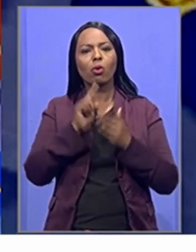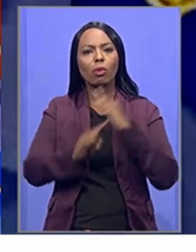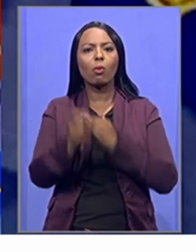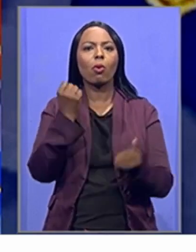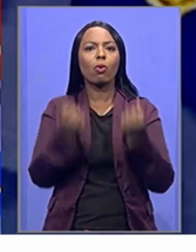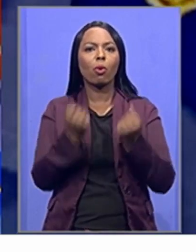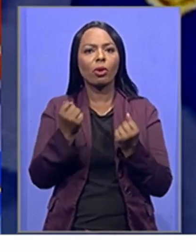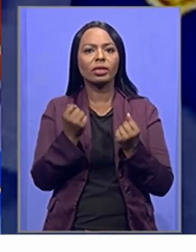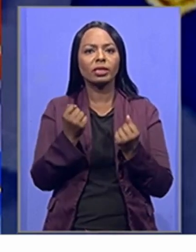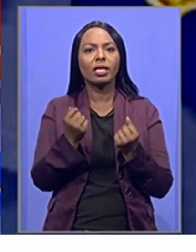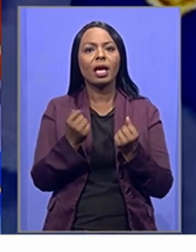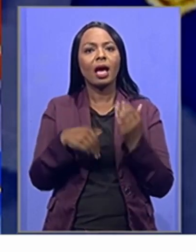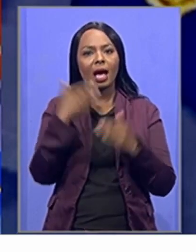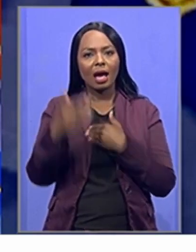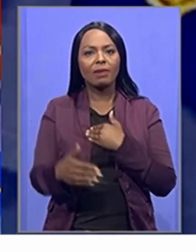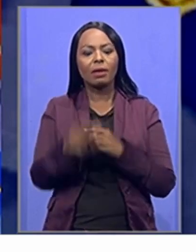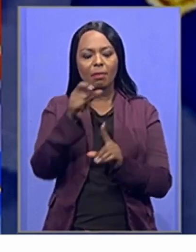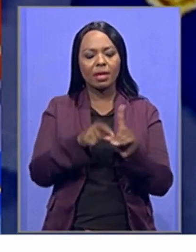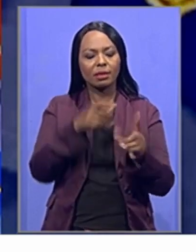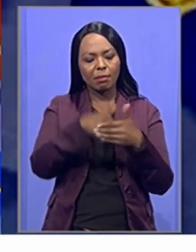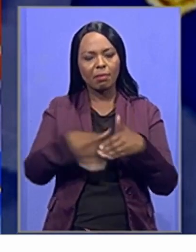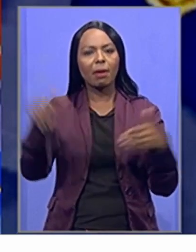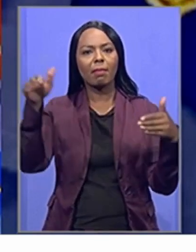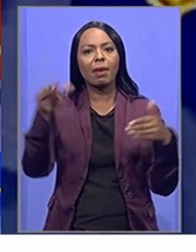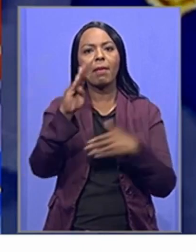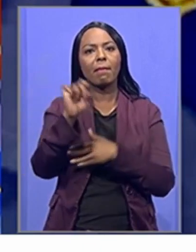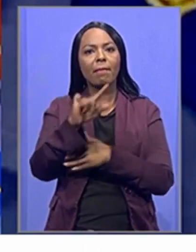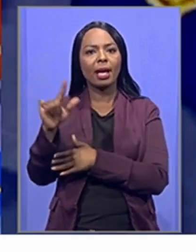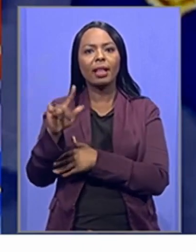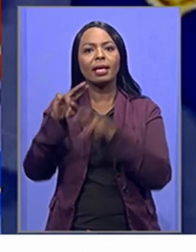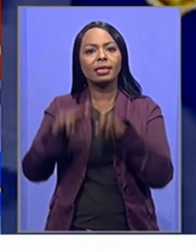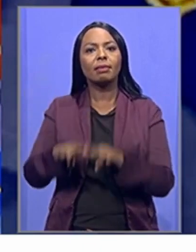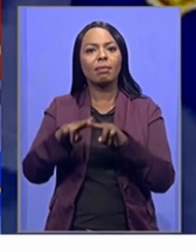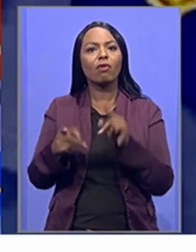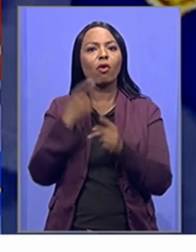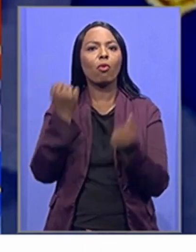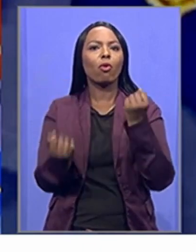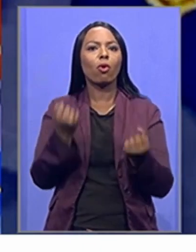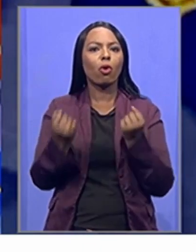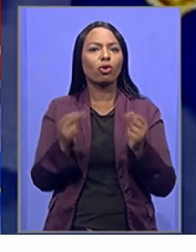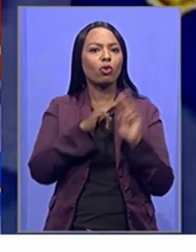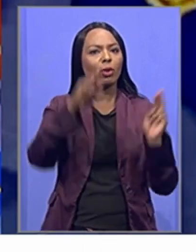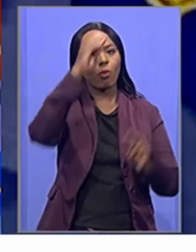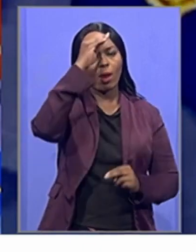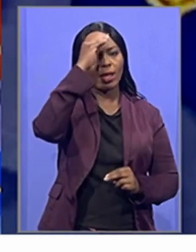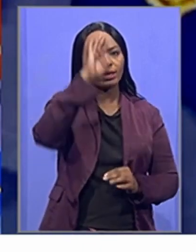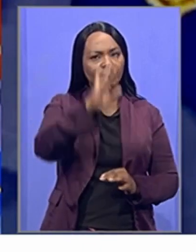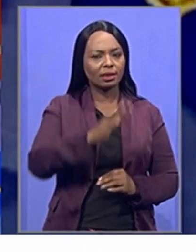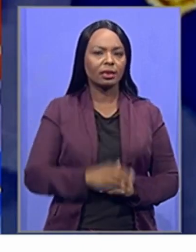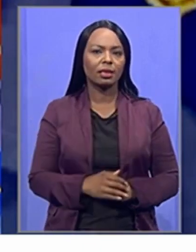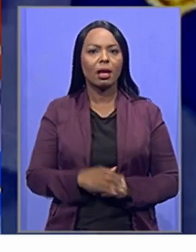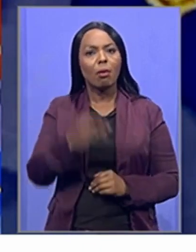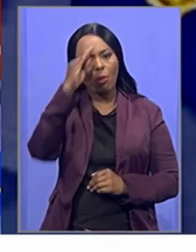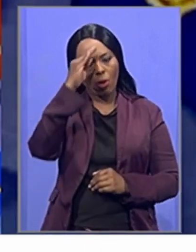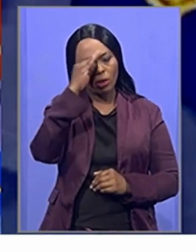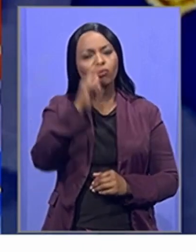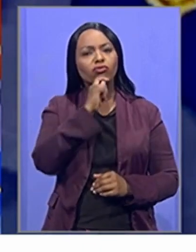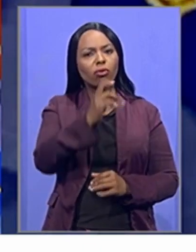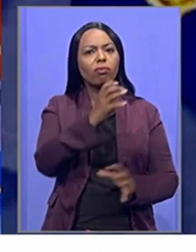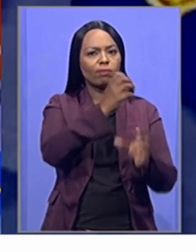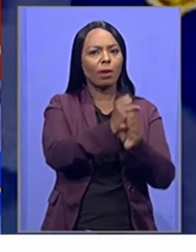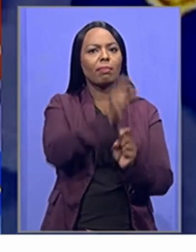the suspects are released on bail or they pay a fine which is determined by the court and not SABC. With reference to allegations that members are colluding